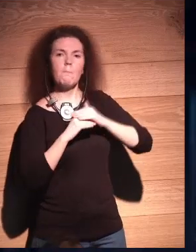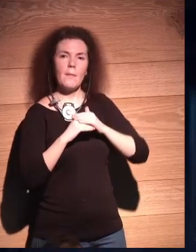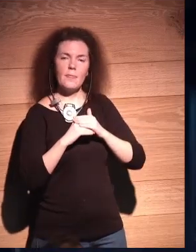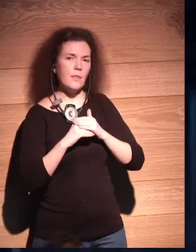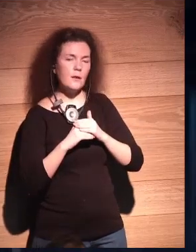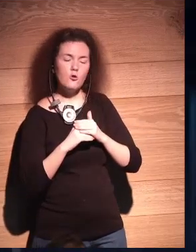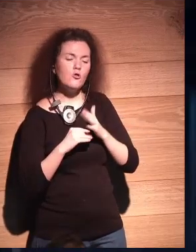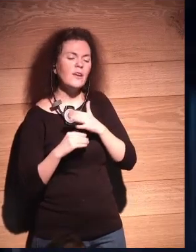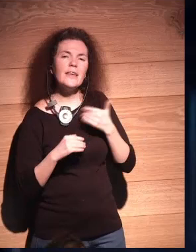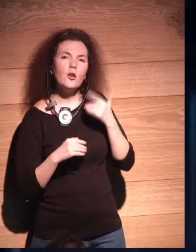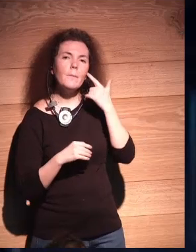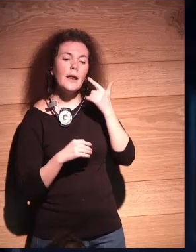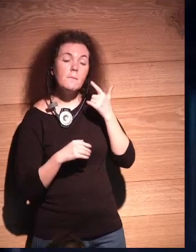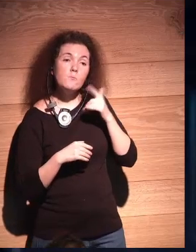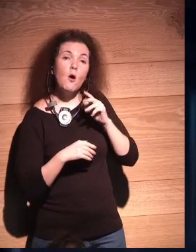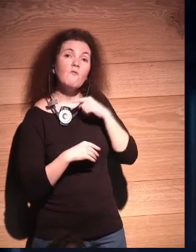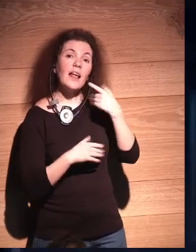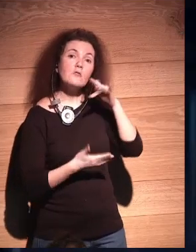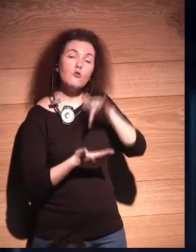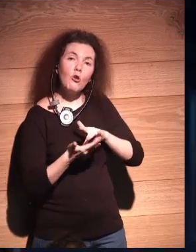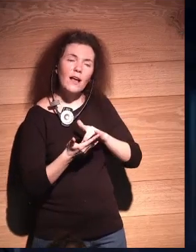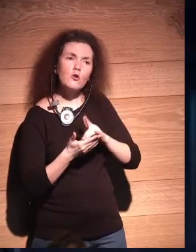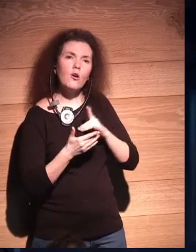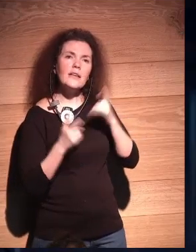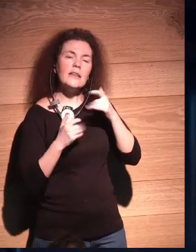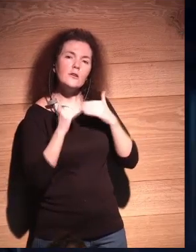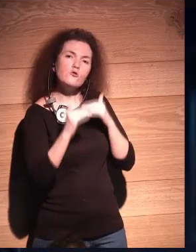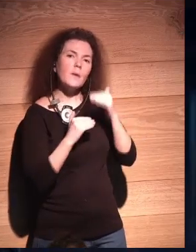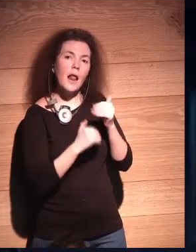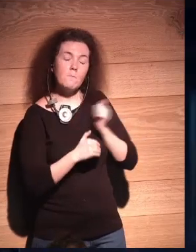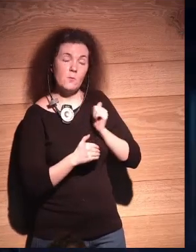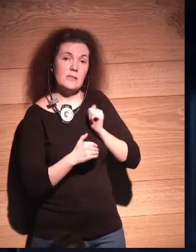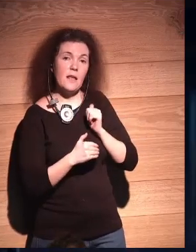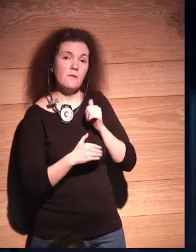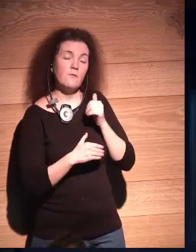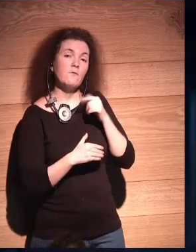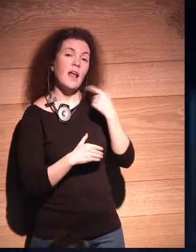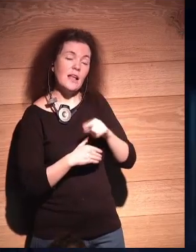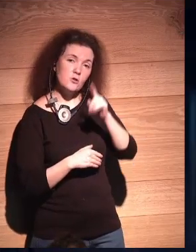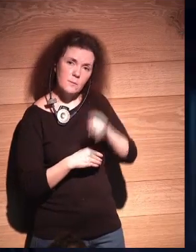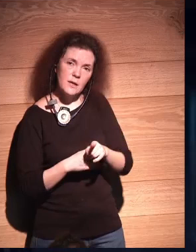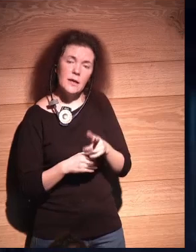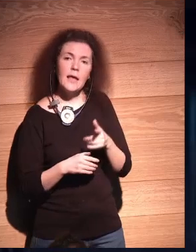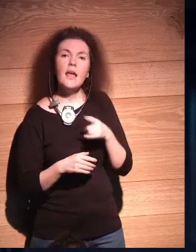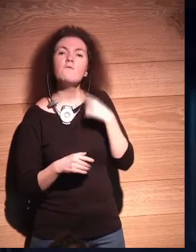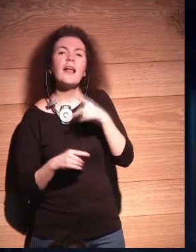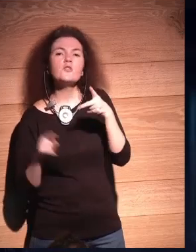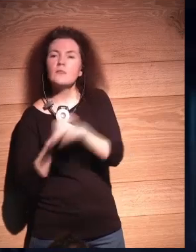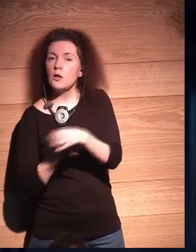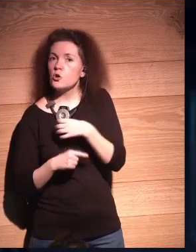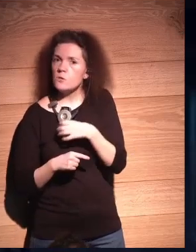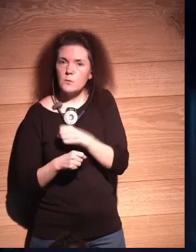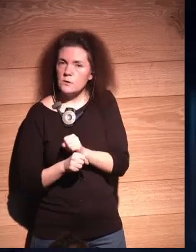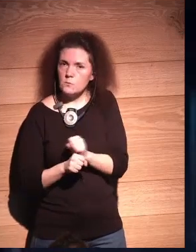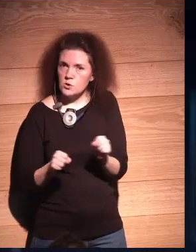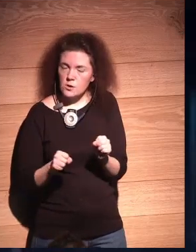So it was. I think it's an inevitable part of whatever we do. There's a lot of things